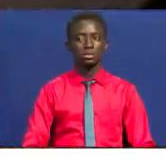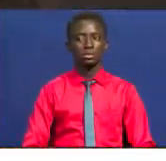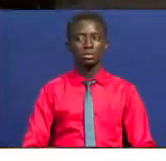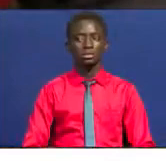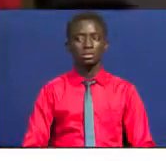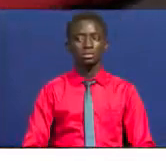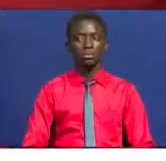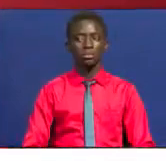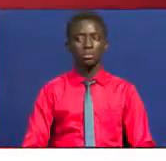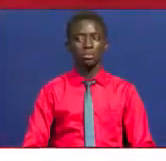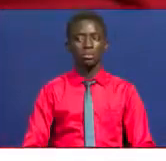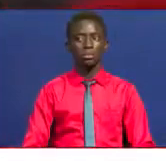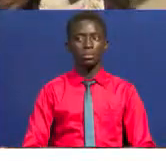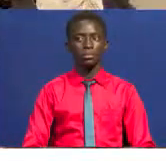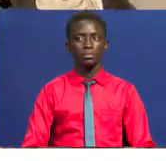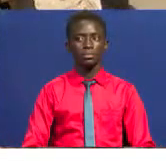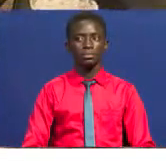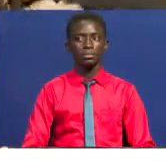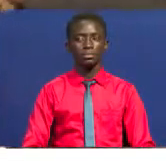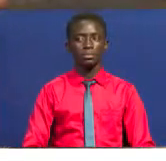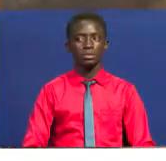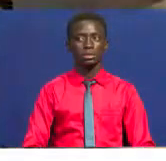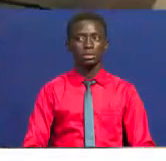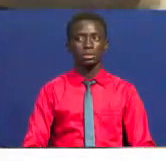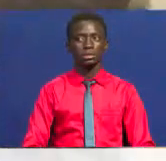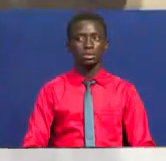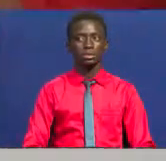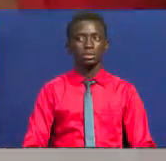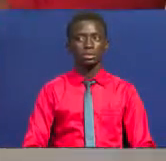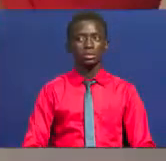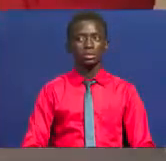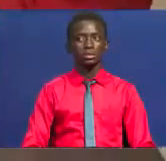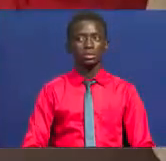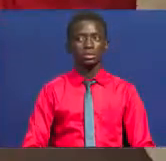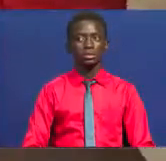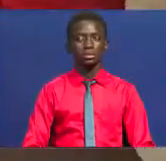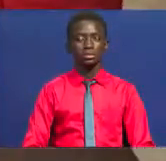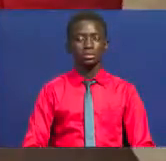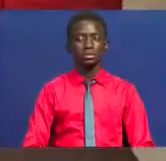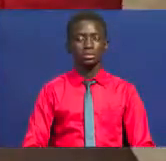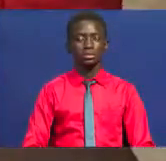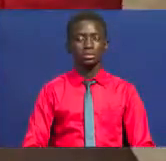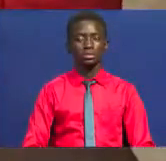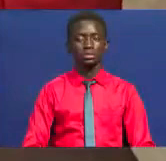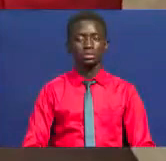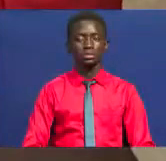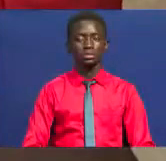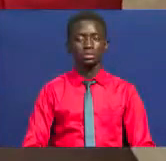Reporting for Young and Industrious, I'm Ian Musa.